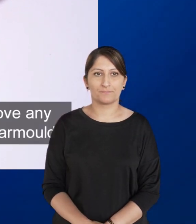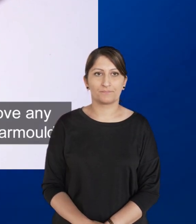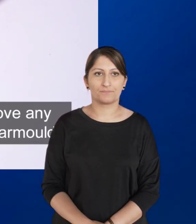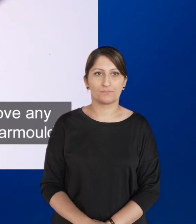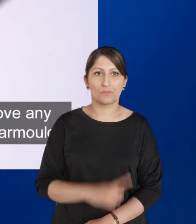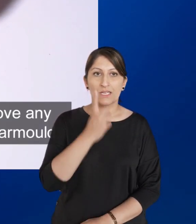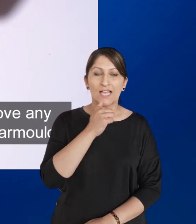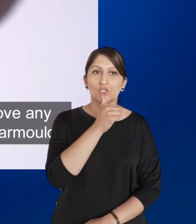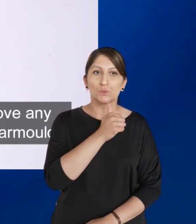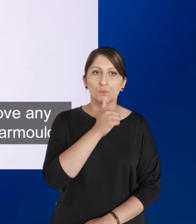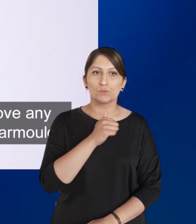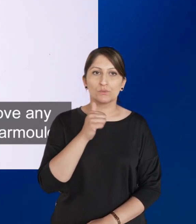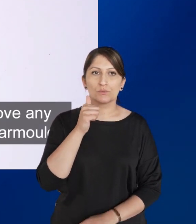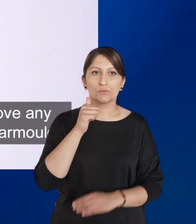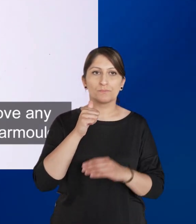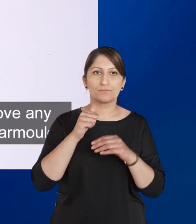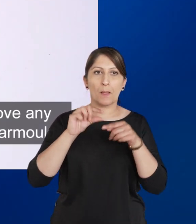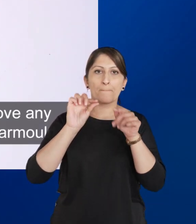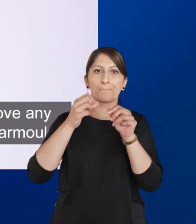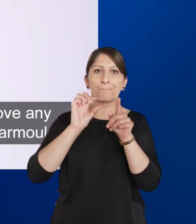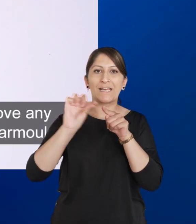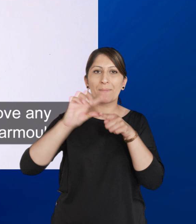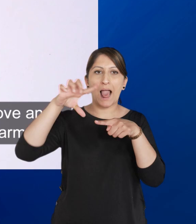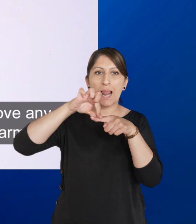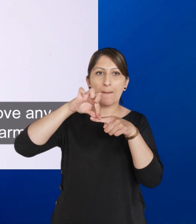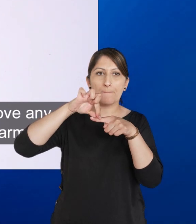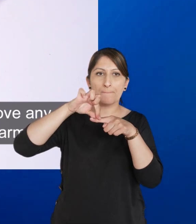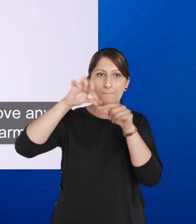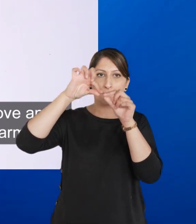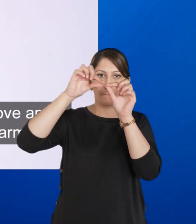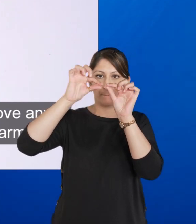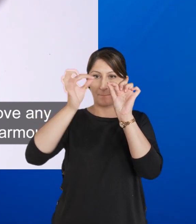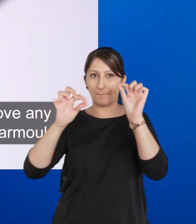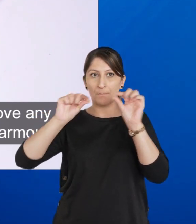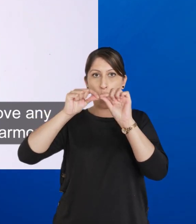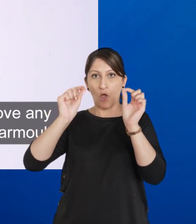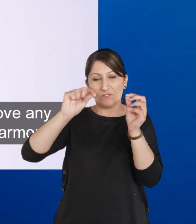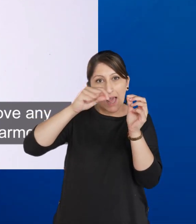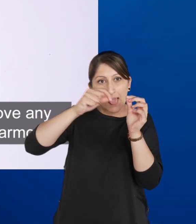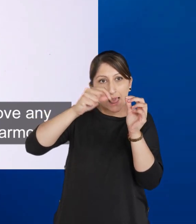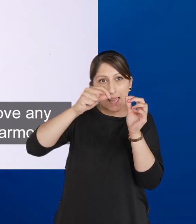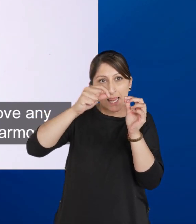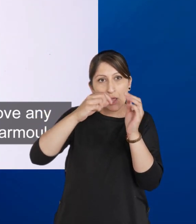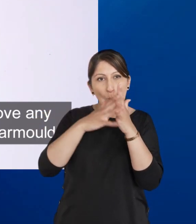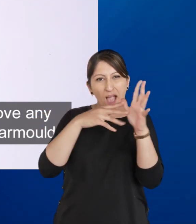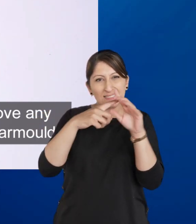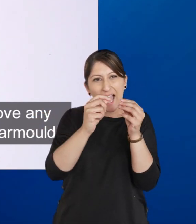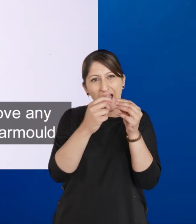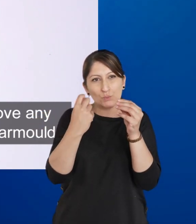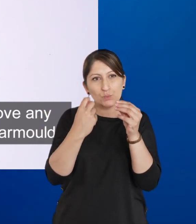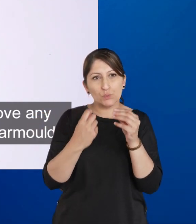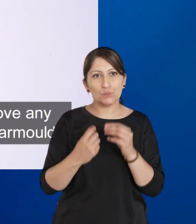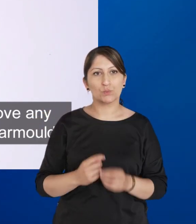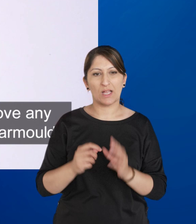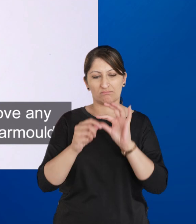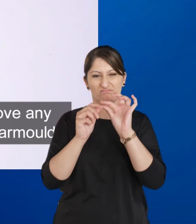You can use an unbent paper clip or a similar item to remove any wax or debris that has got into the tube in the end of the ear